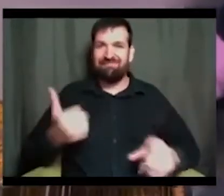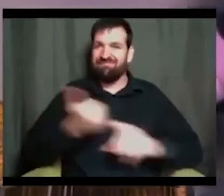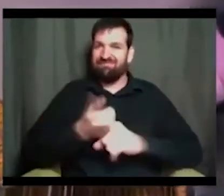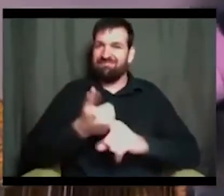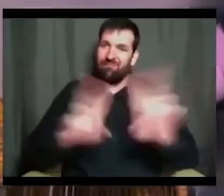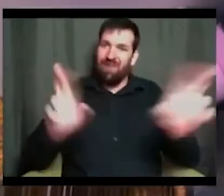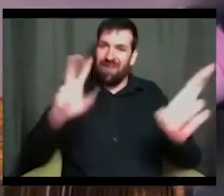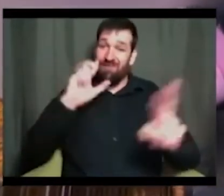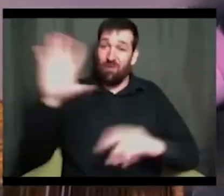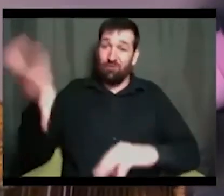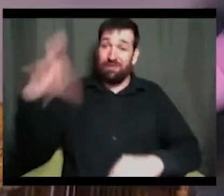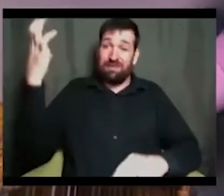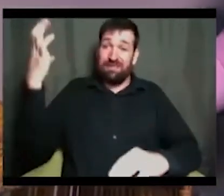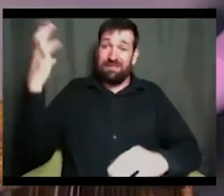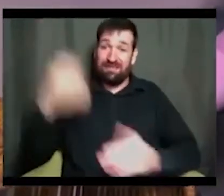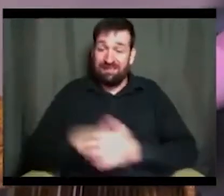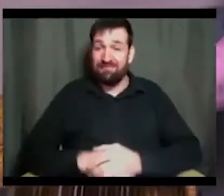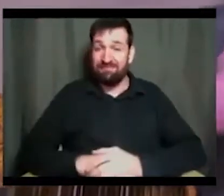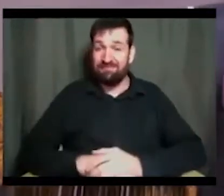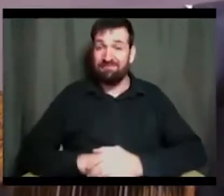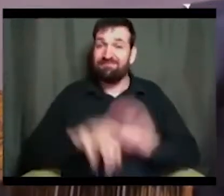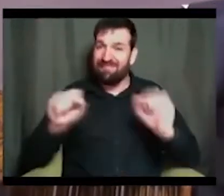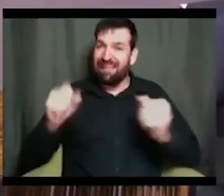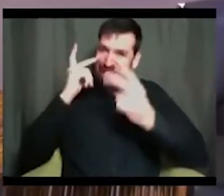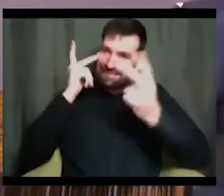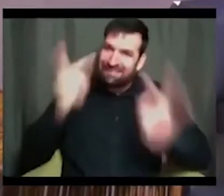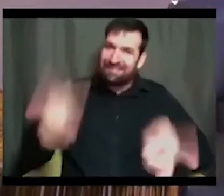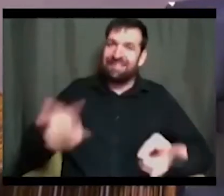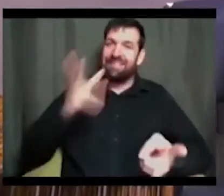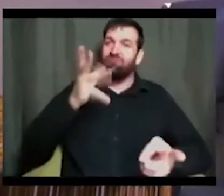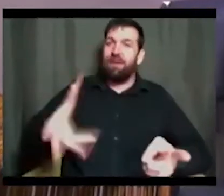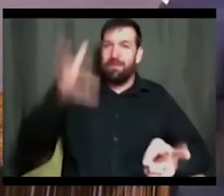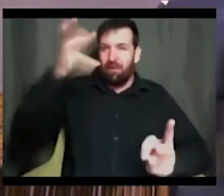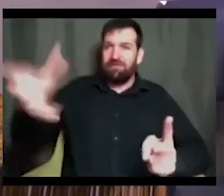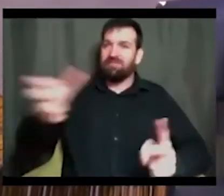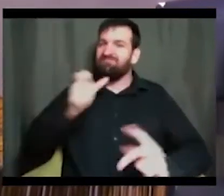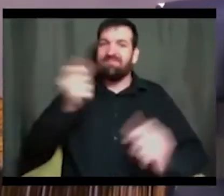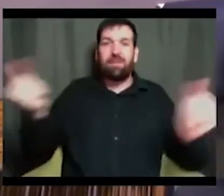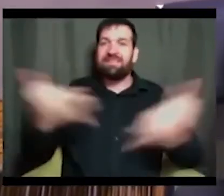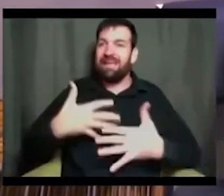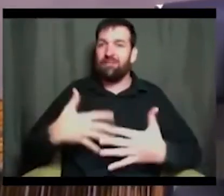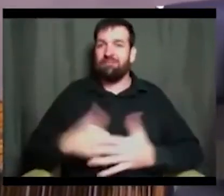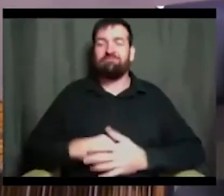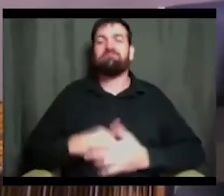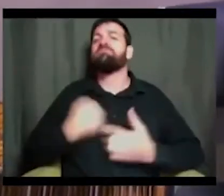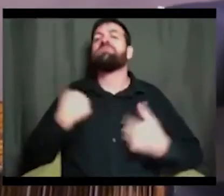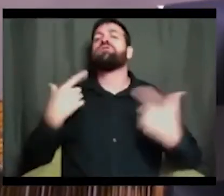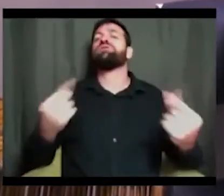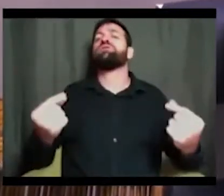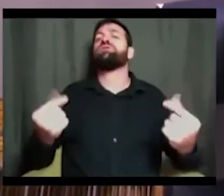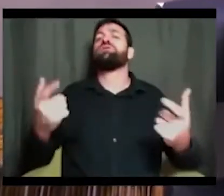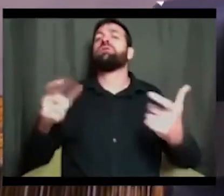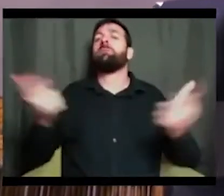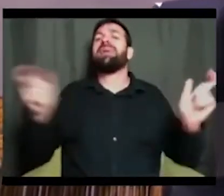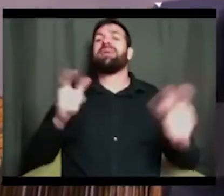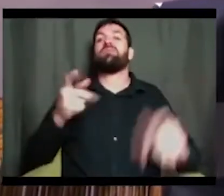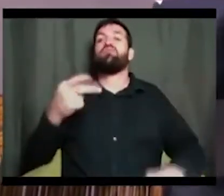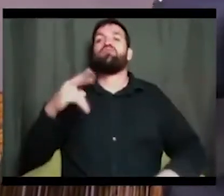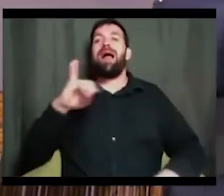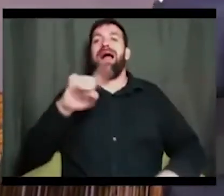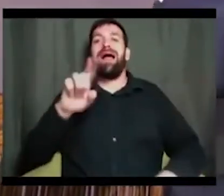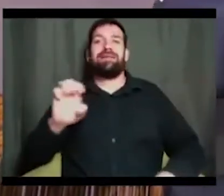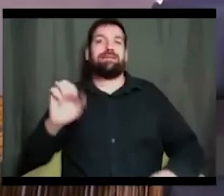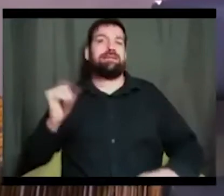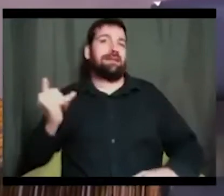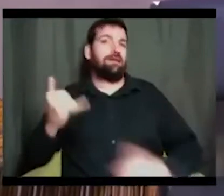Christmas so that we can go see his grandparents and not feel scared. Fantastic. What are you going to do? What's the big prize now that you got his mom? Are you guys going to do something